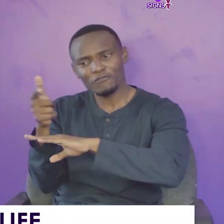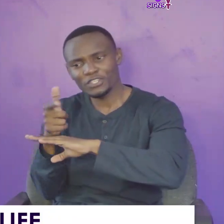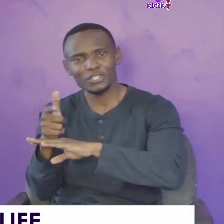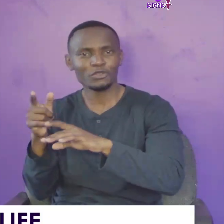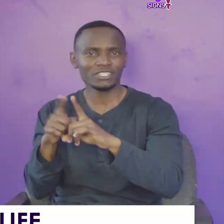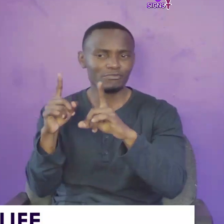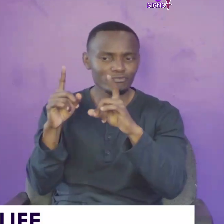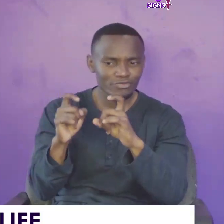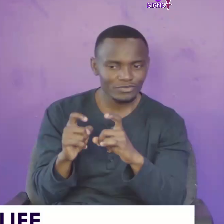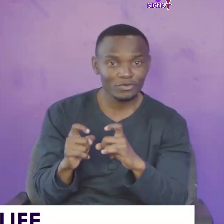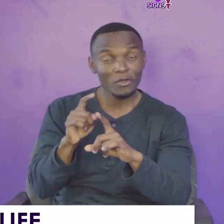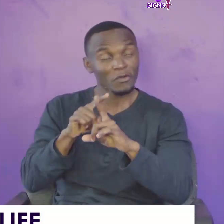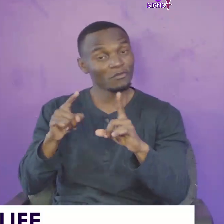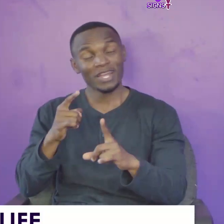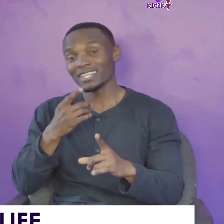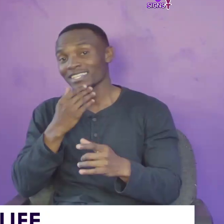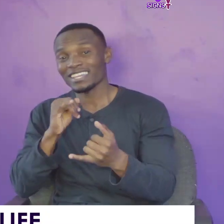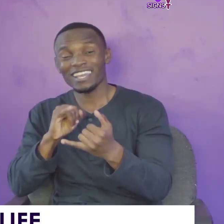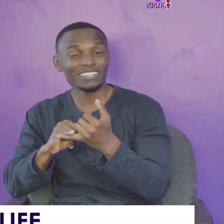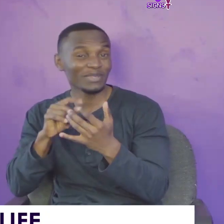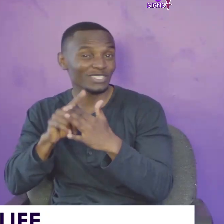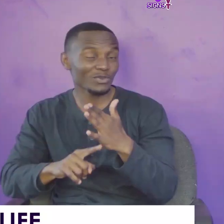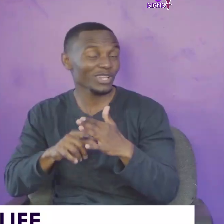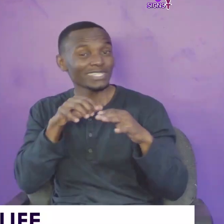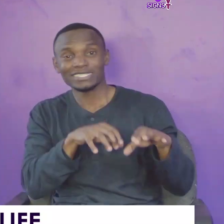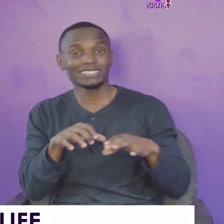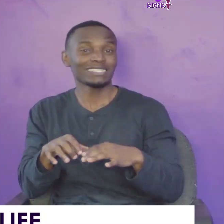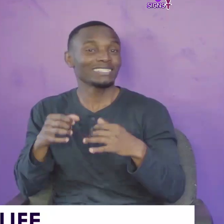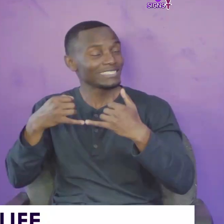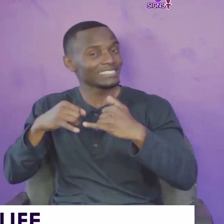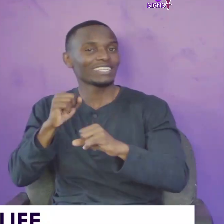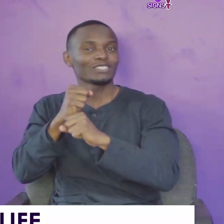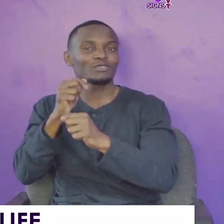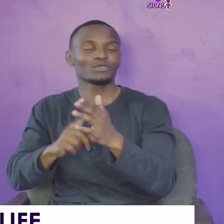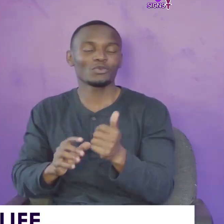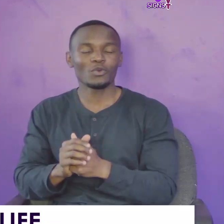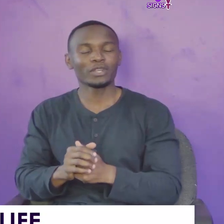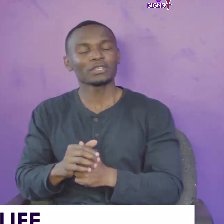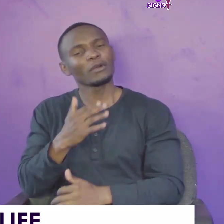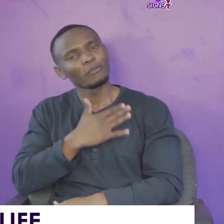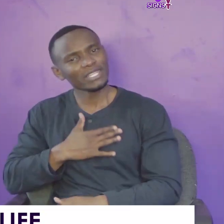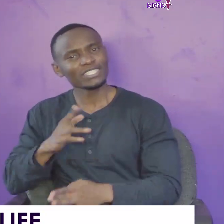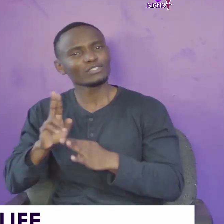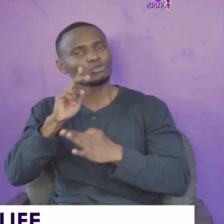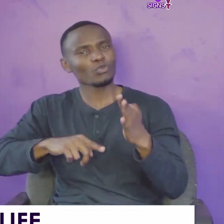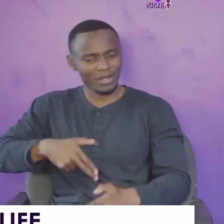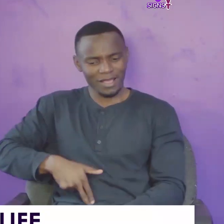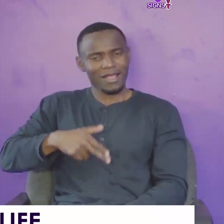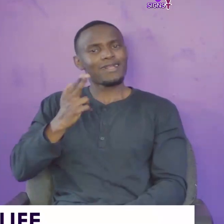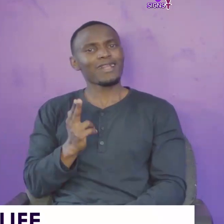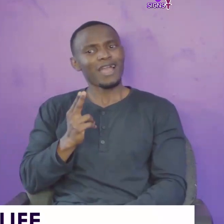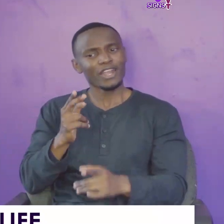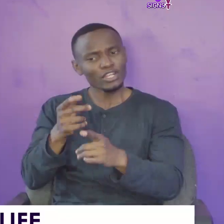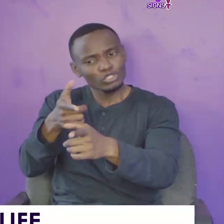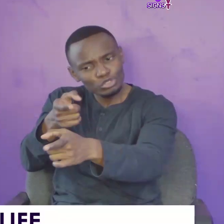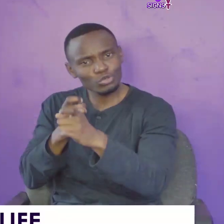the best angles. Yes. And the hubby is desperately trying to tell her, reach for your gun, shoot it. By